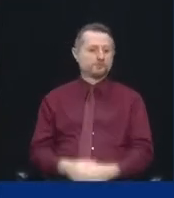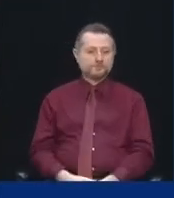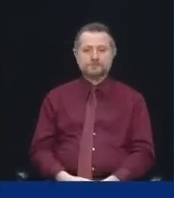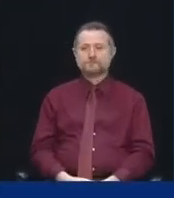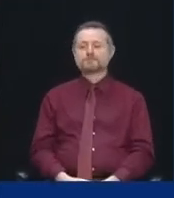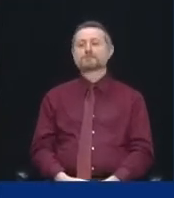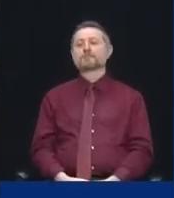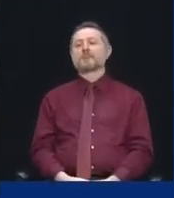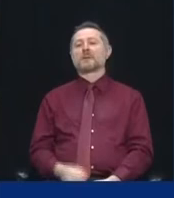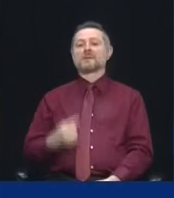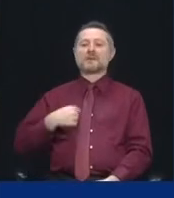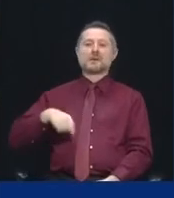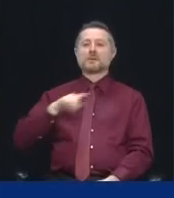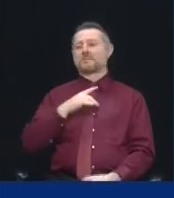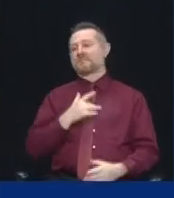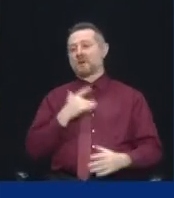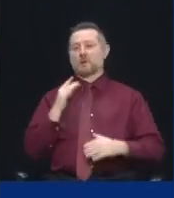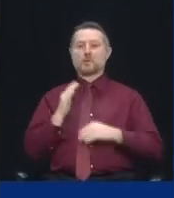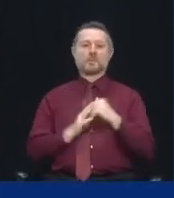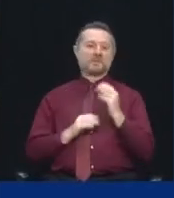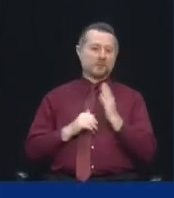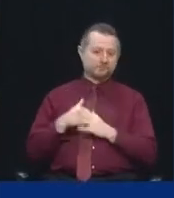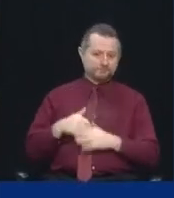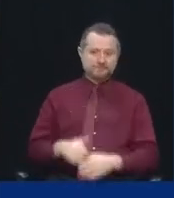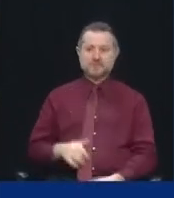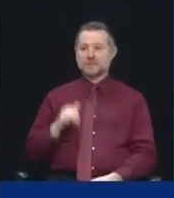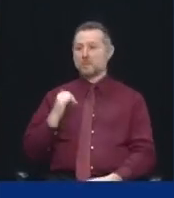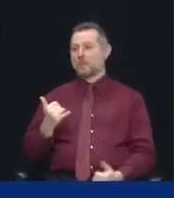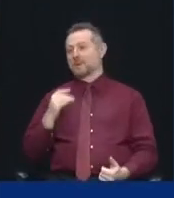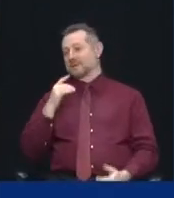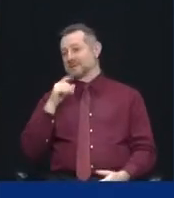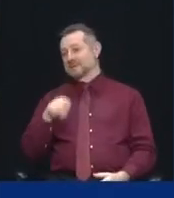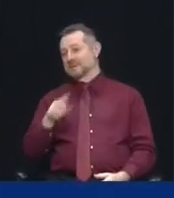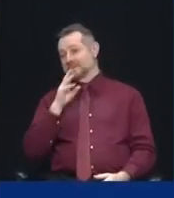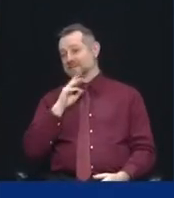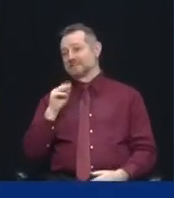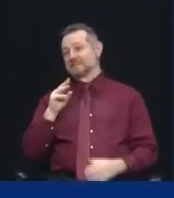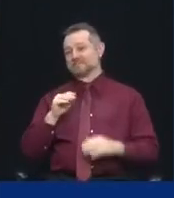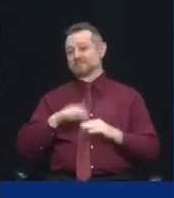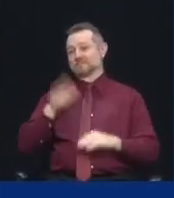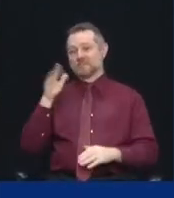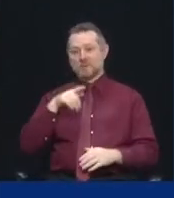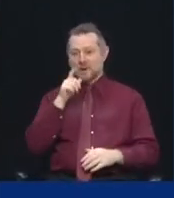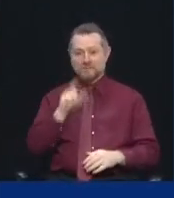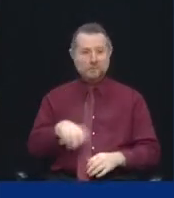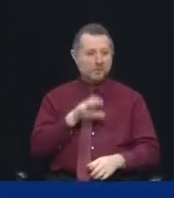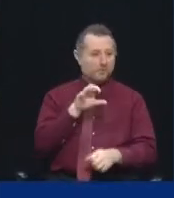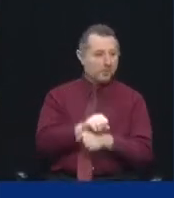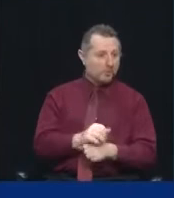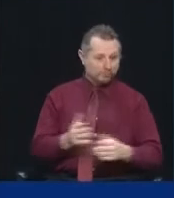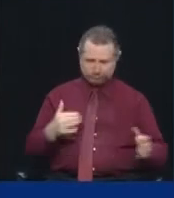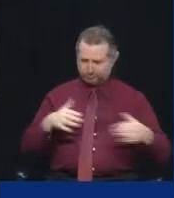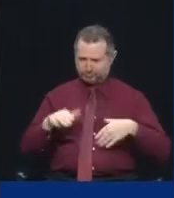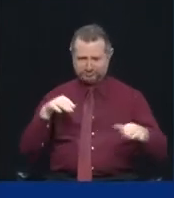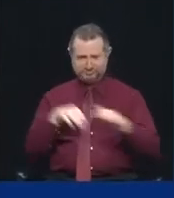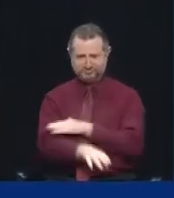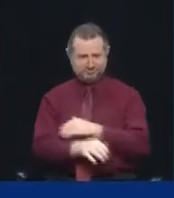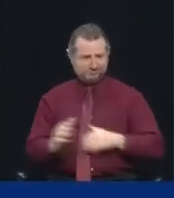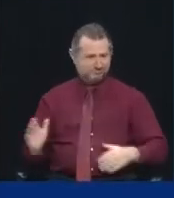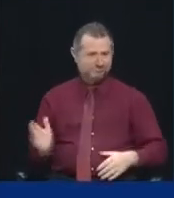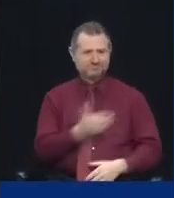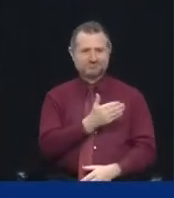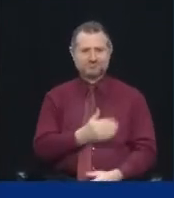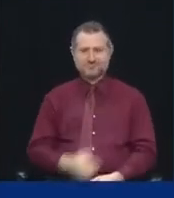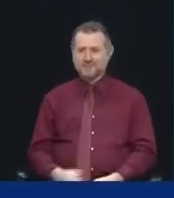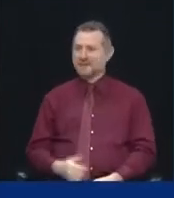comfortable. That's what we're doing today with the 60 plus. You don't even have to make an appointment, which I think is a big deal, by the